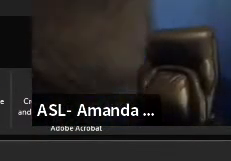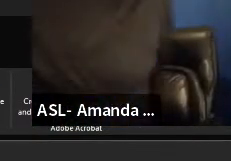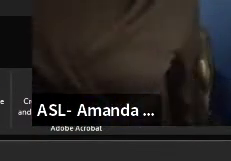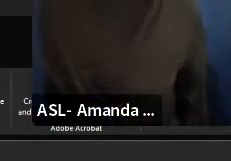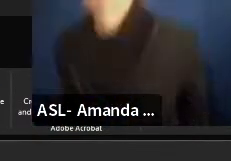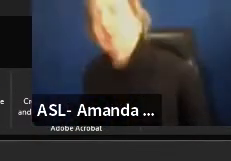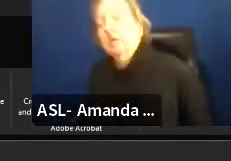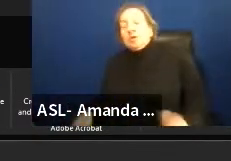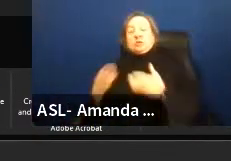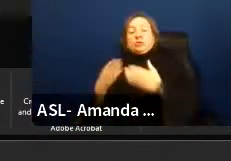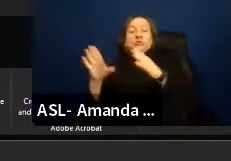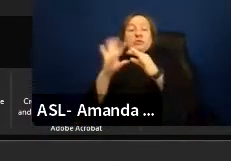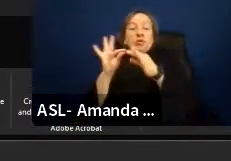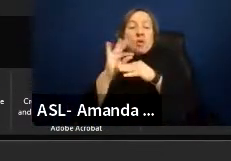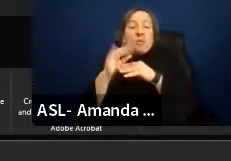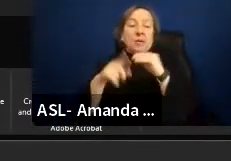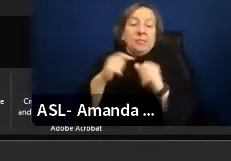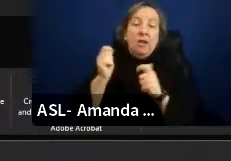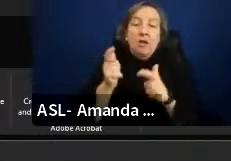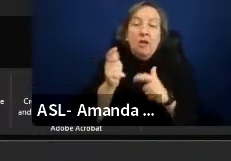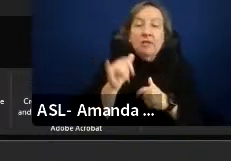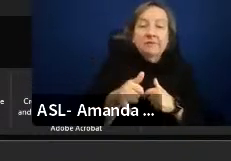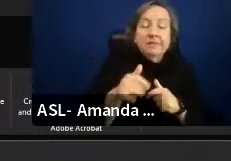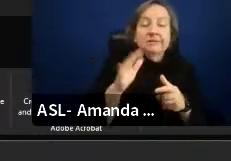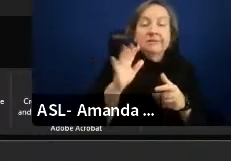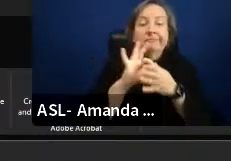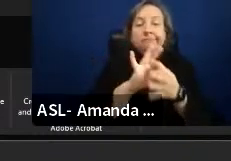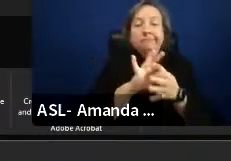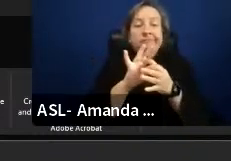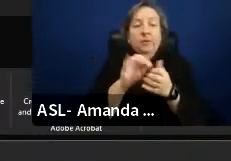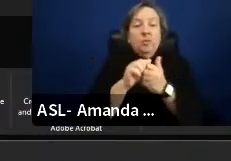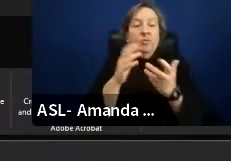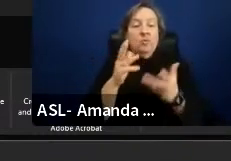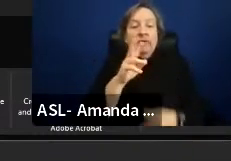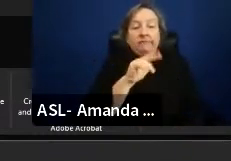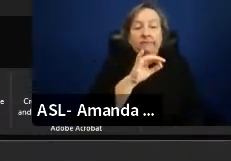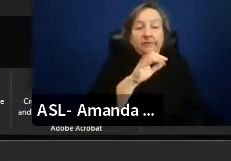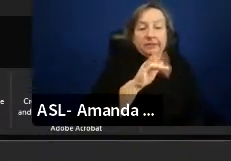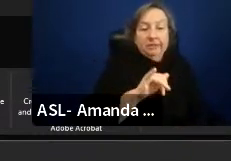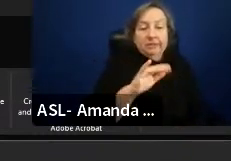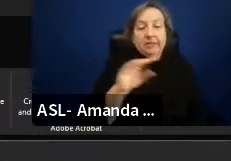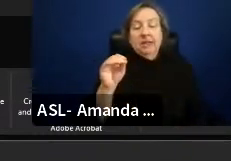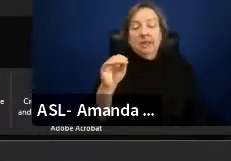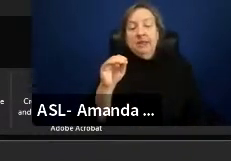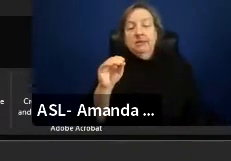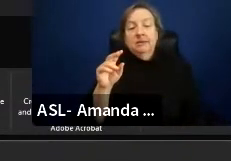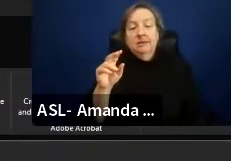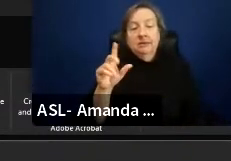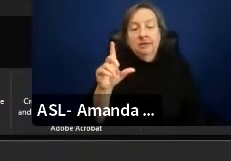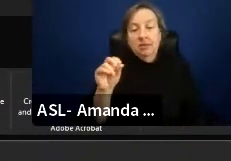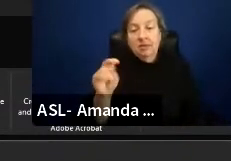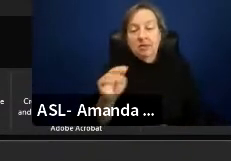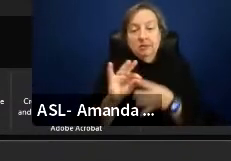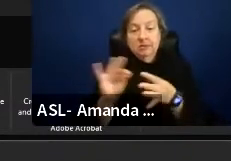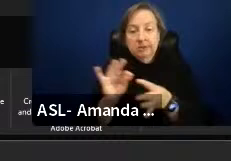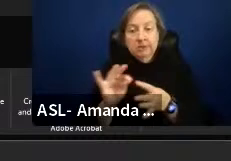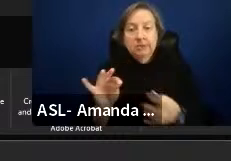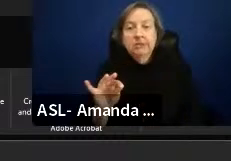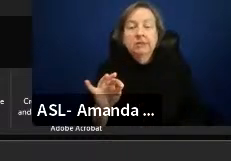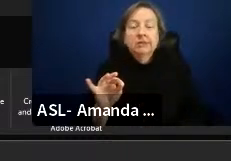about all of these that ties in with what both Vicky and Lon said.